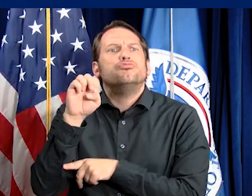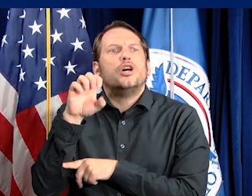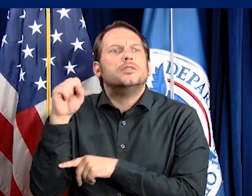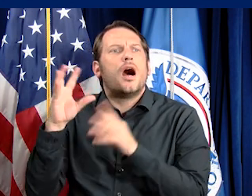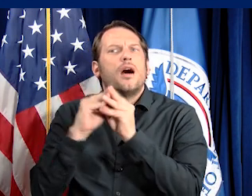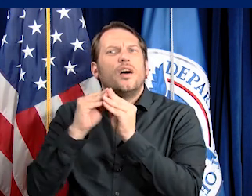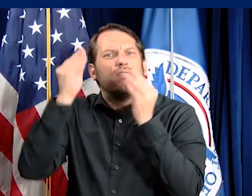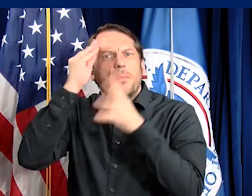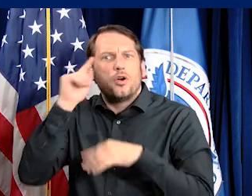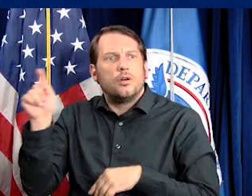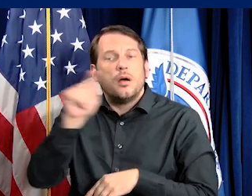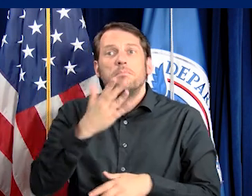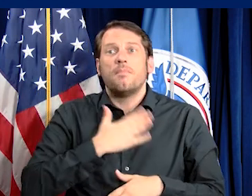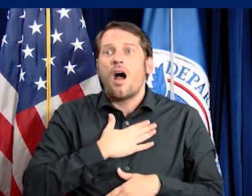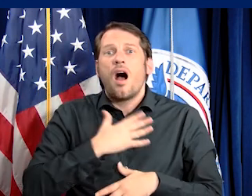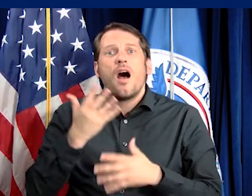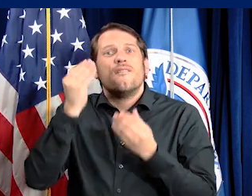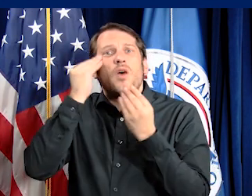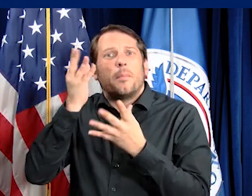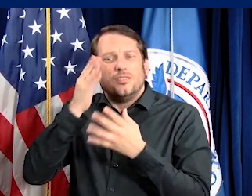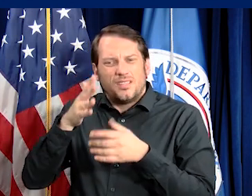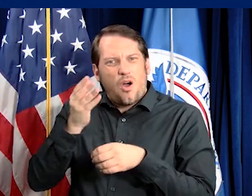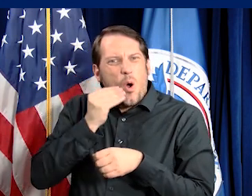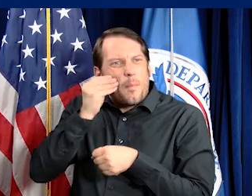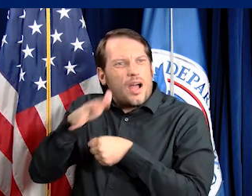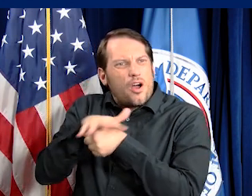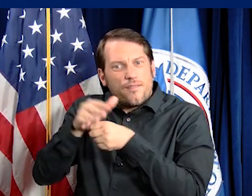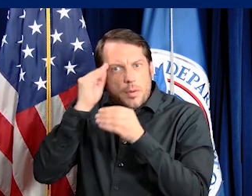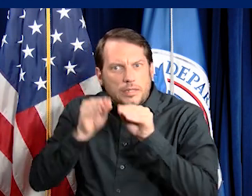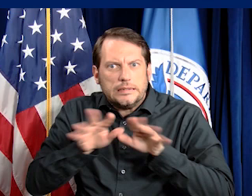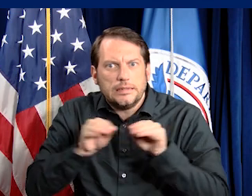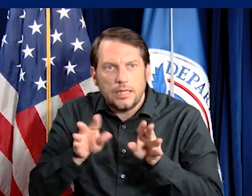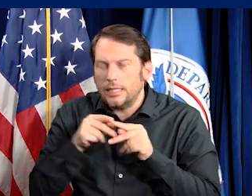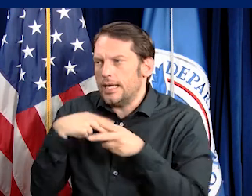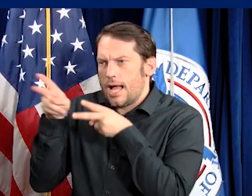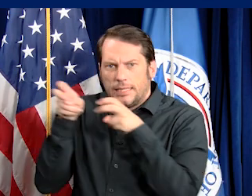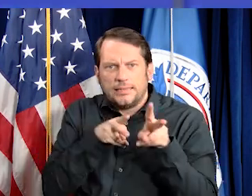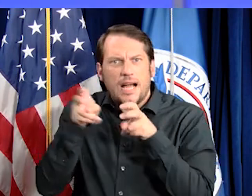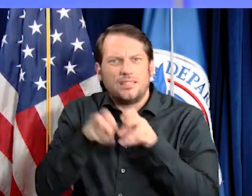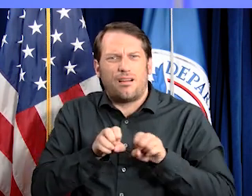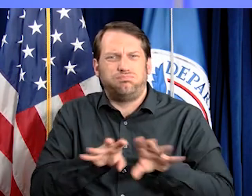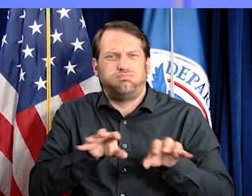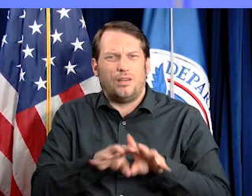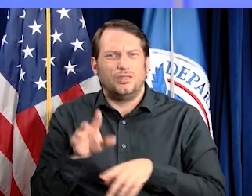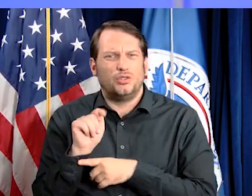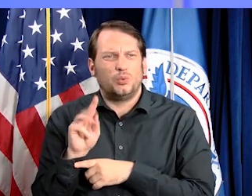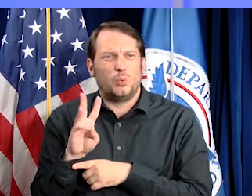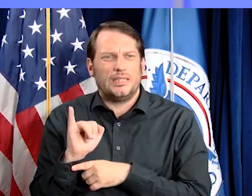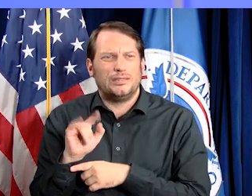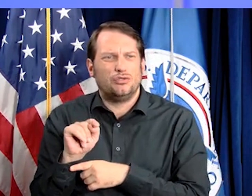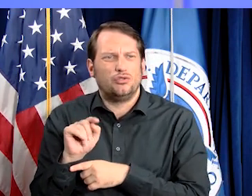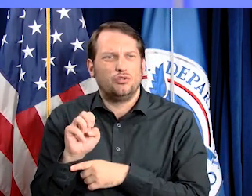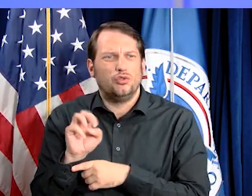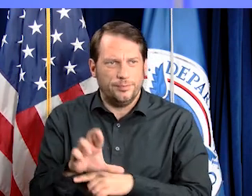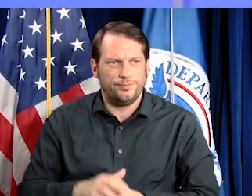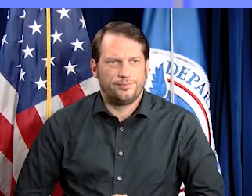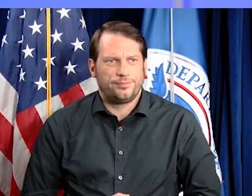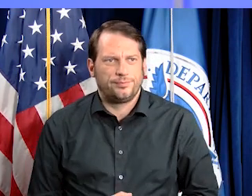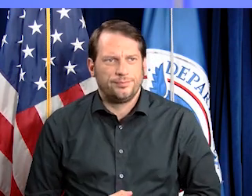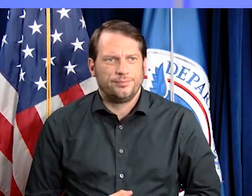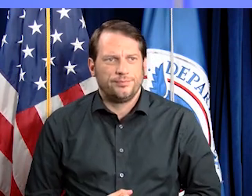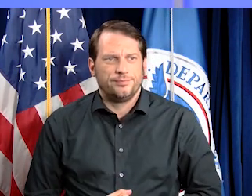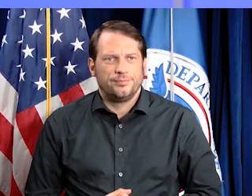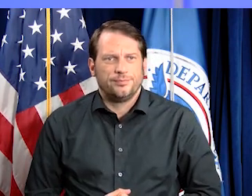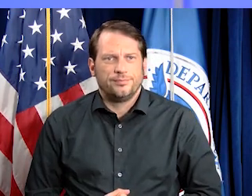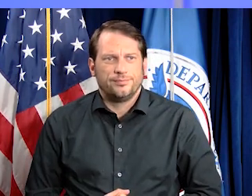then also share other information in a tweet format. So what I found was, in the reactions to my tweets after